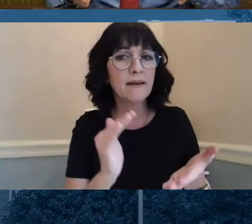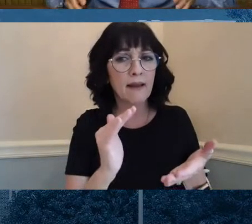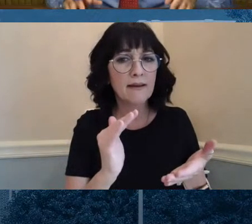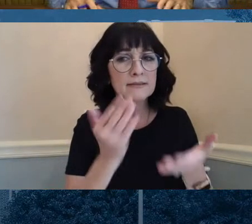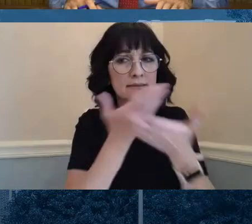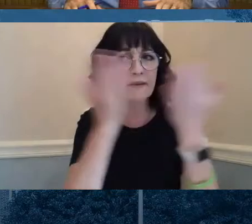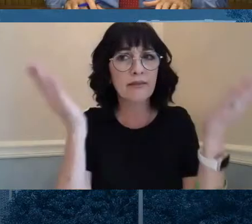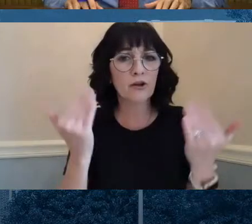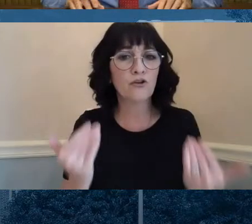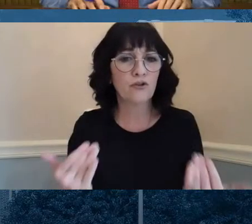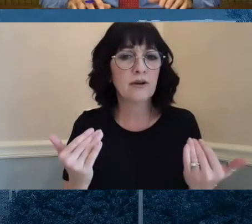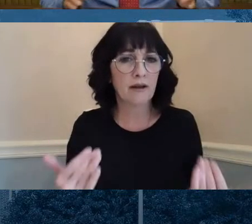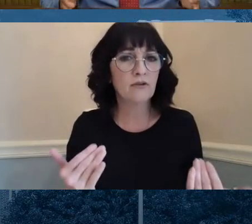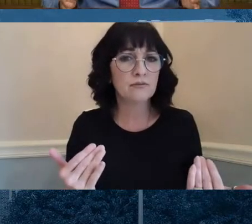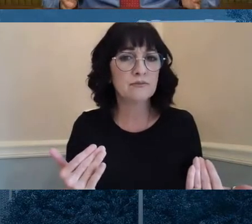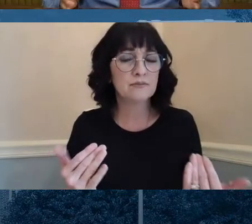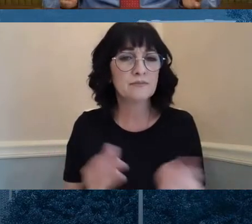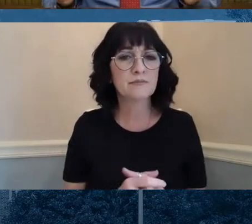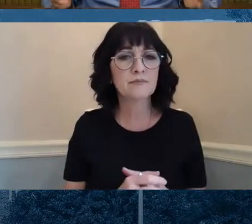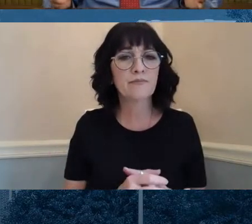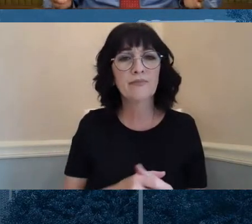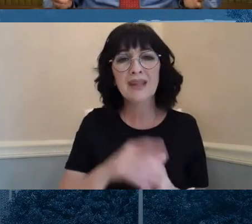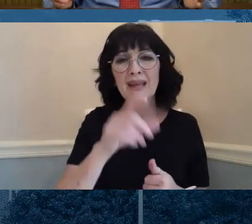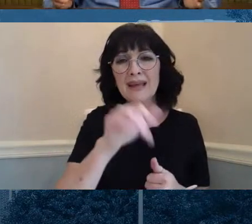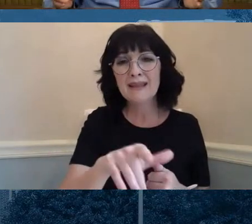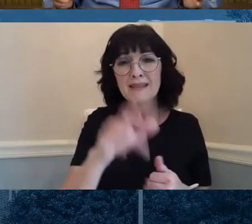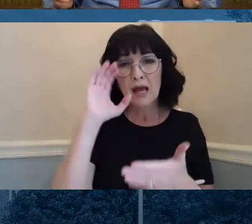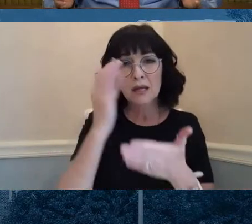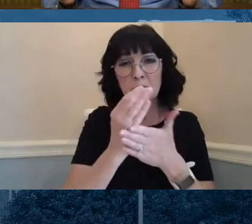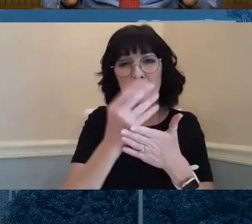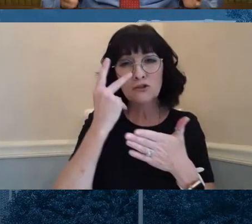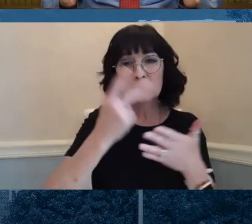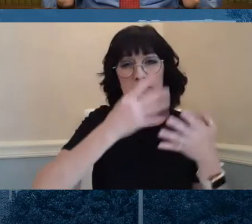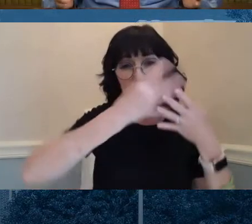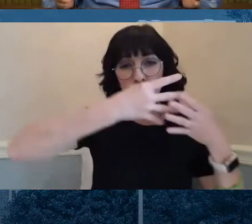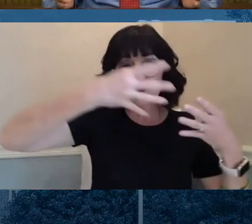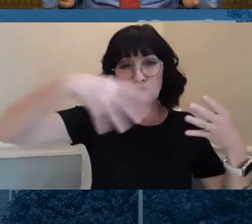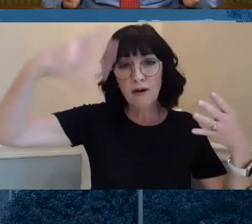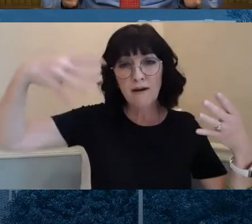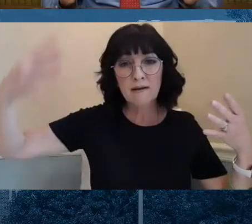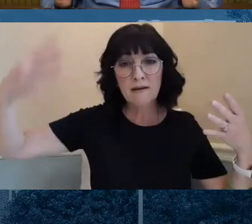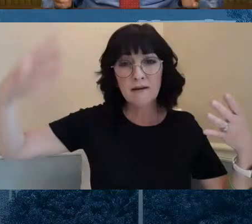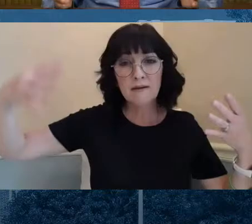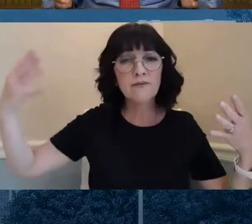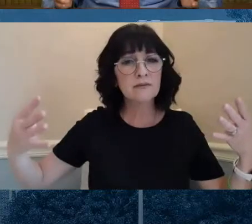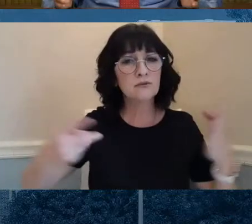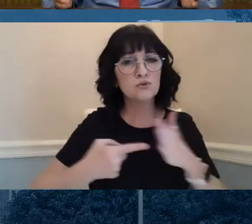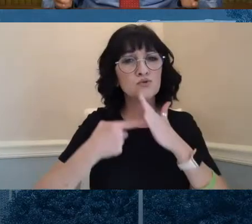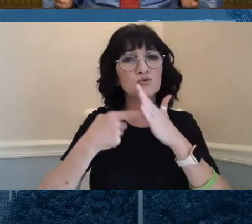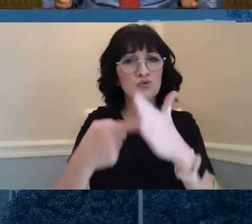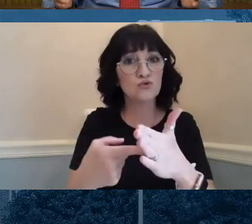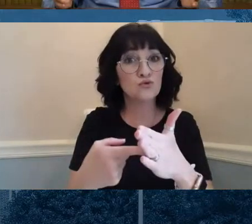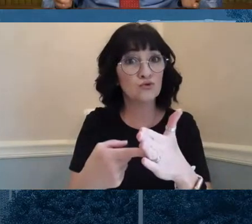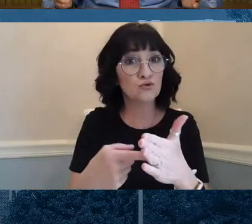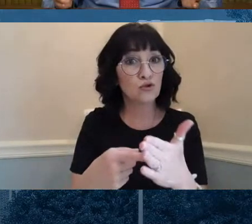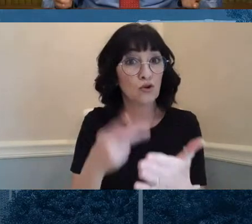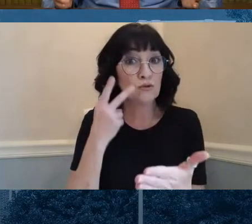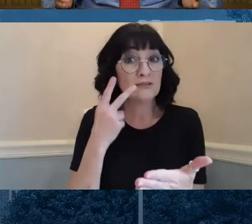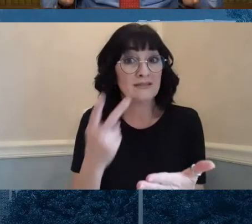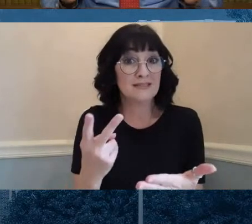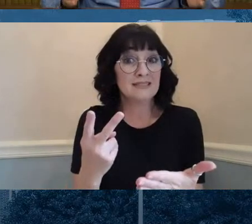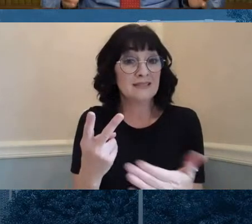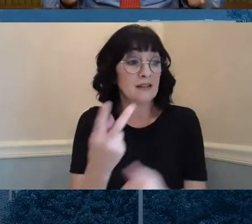well. The next two graph really illustrates the effect, positive effect, tremendously positive effect of